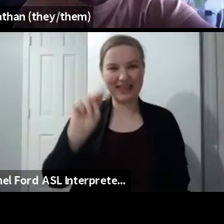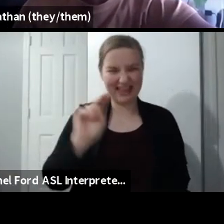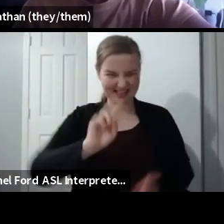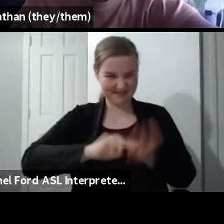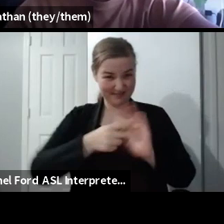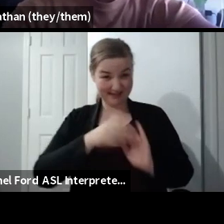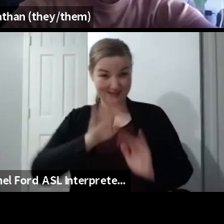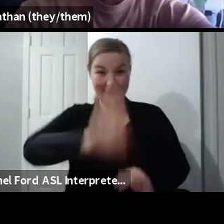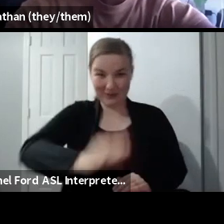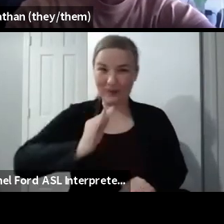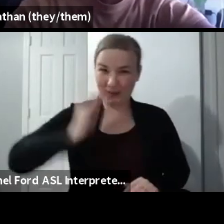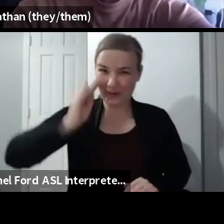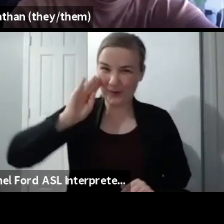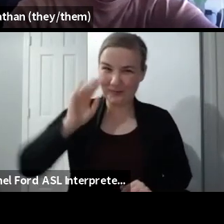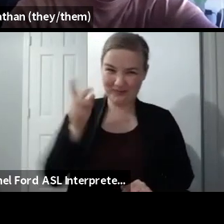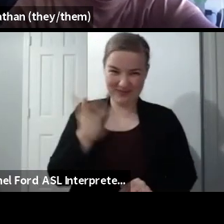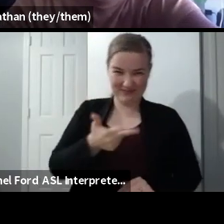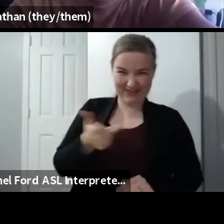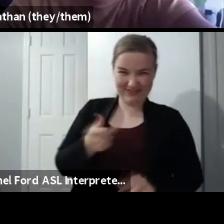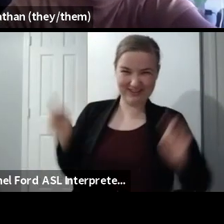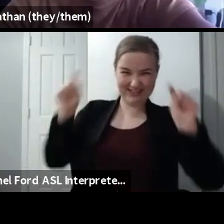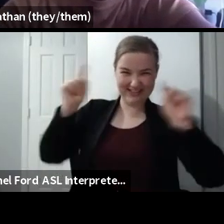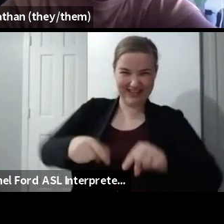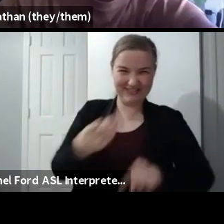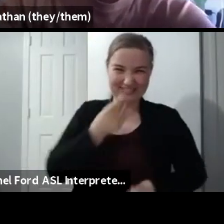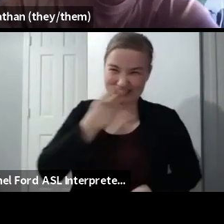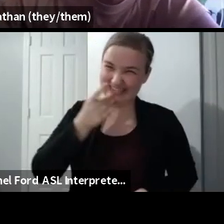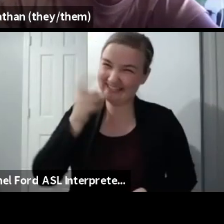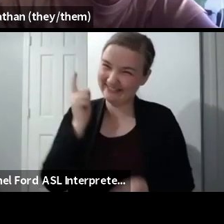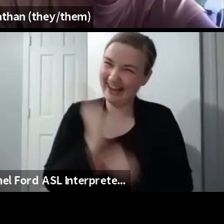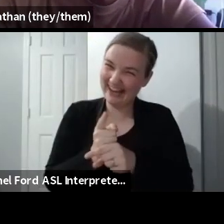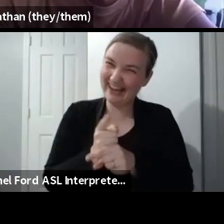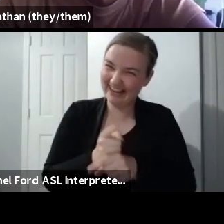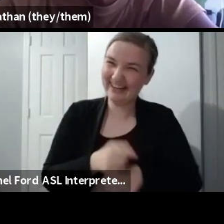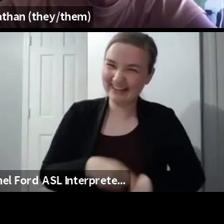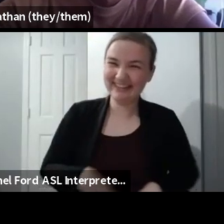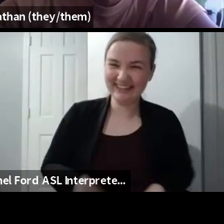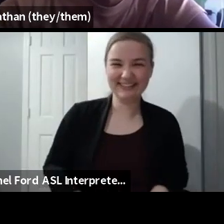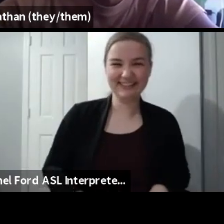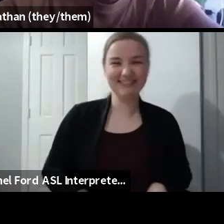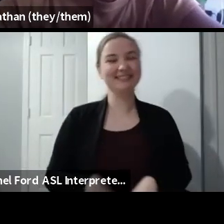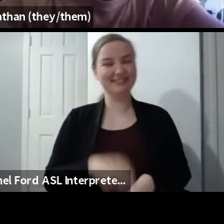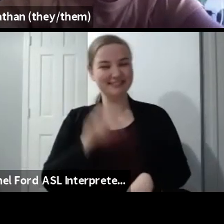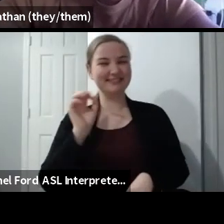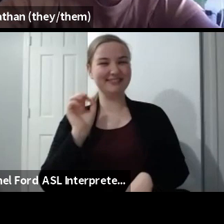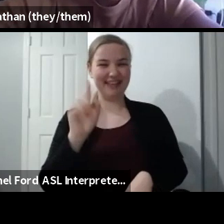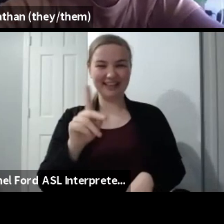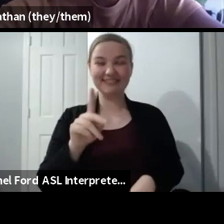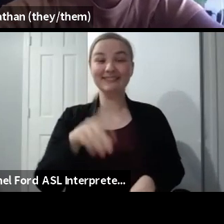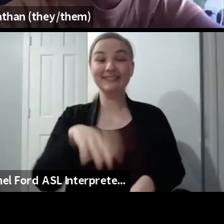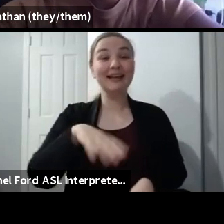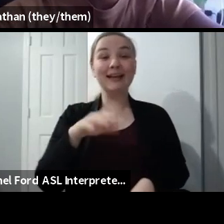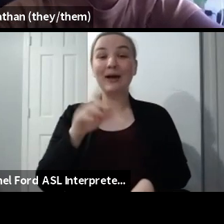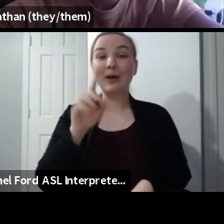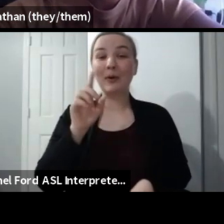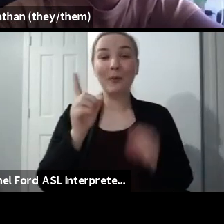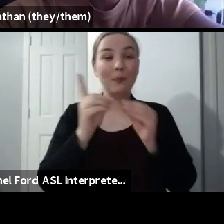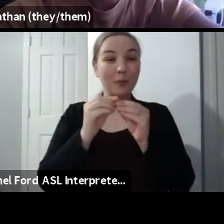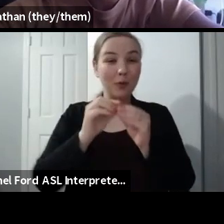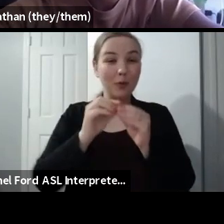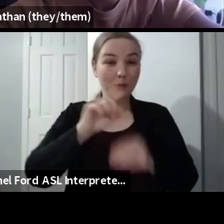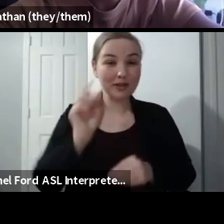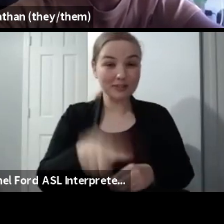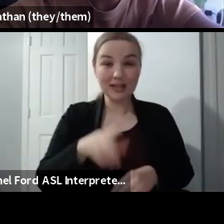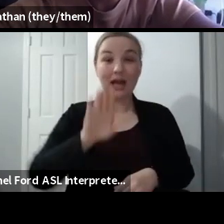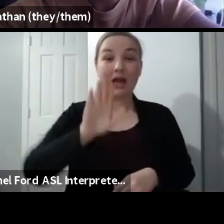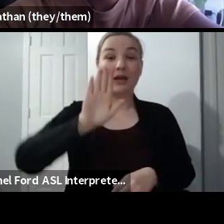smells so good by the end of the day. So. Right? Okay, you can't hang up yet. You can't go on mute yet, Jonathan. So your soup on stage. Too much light?